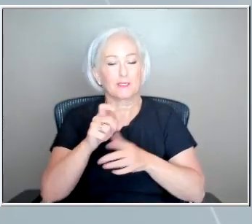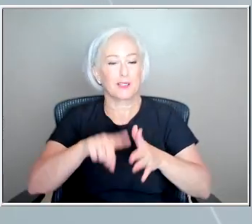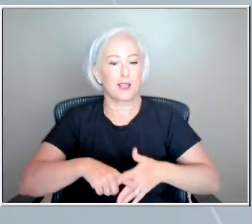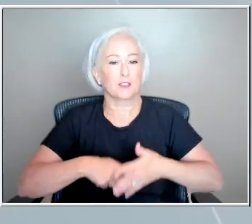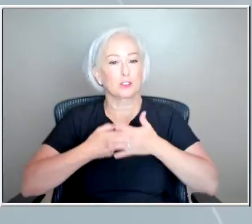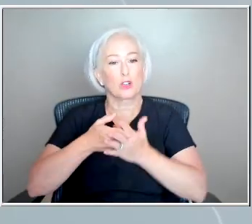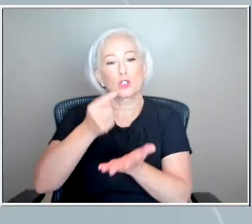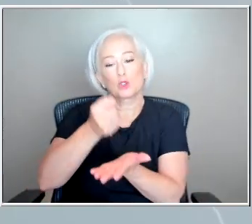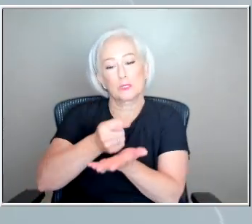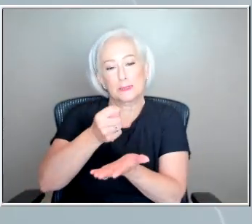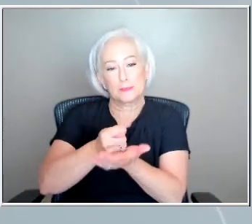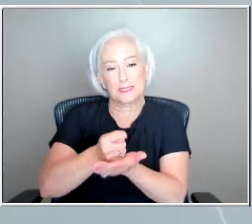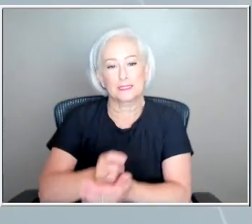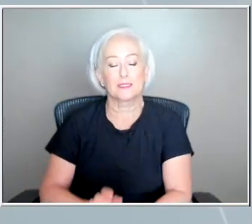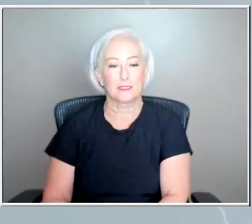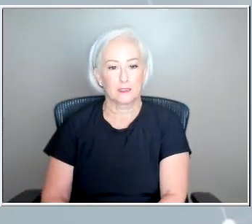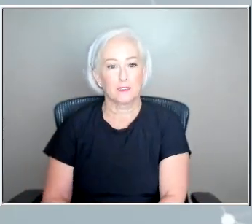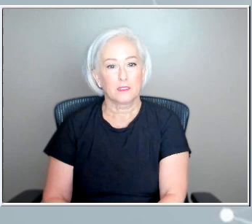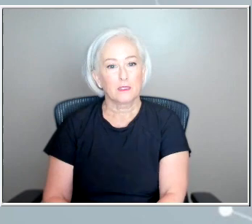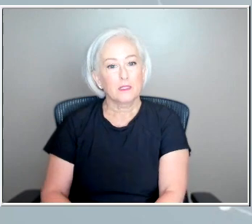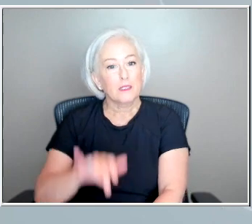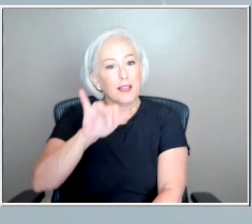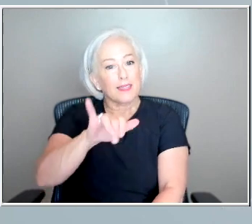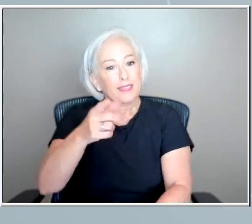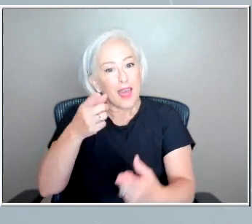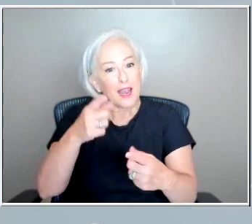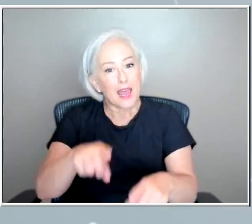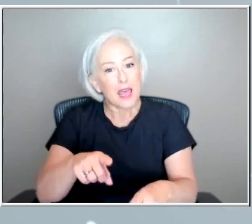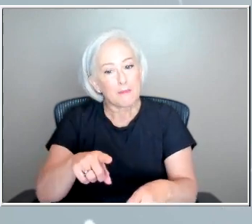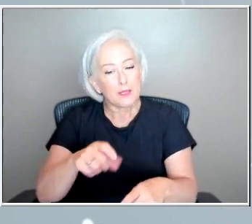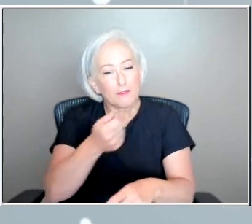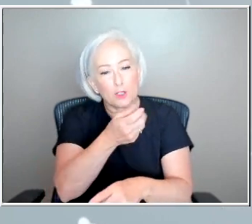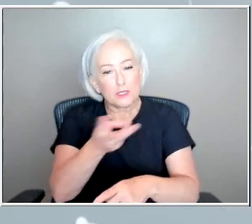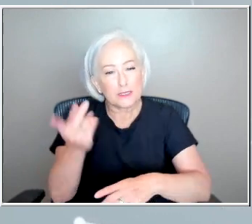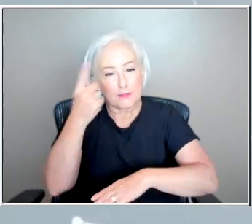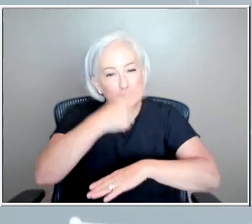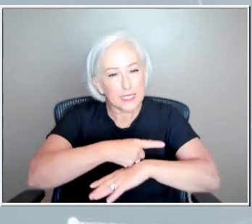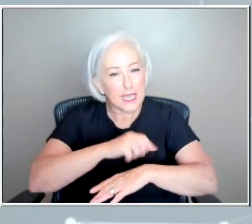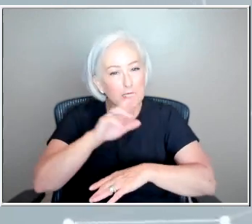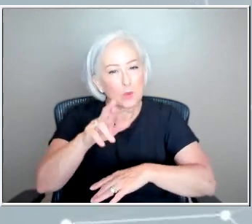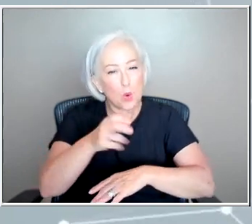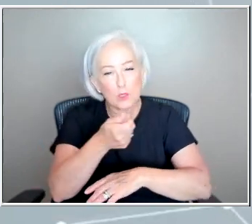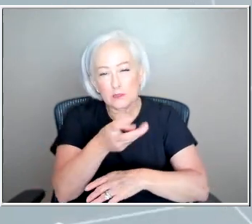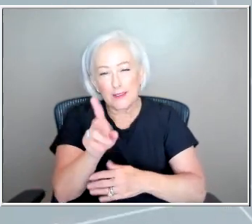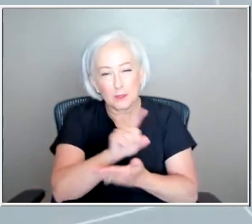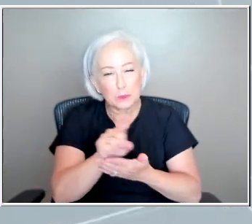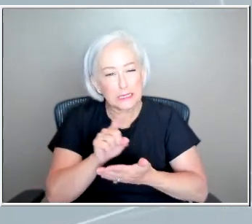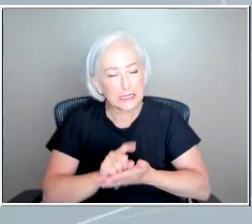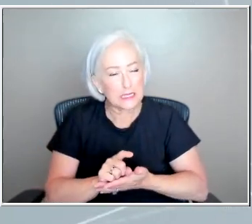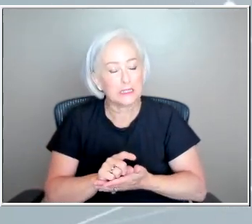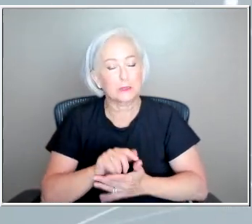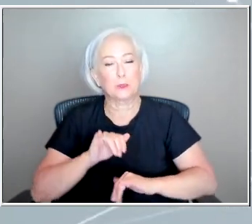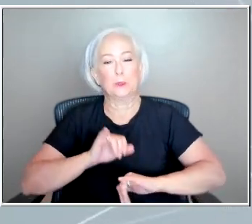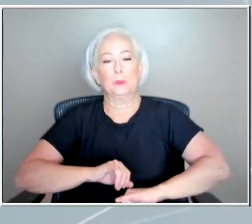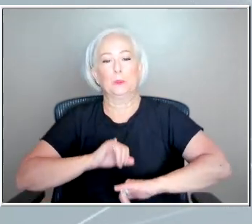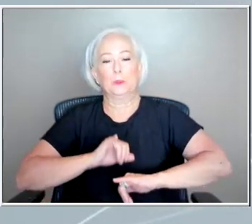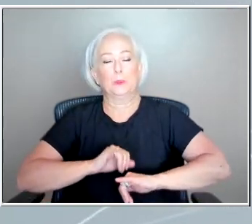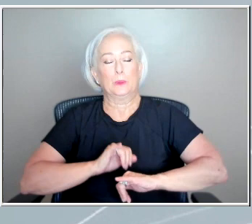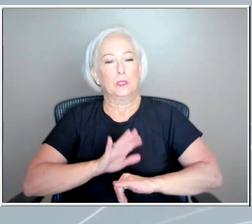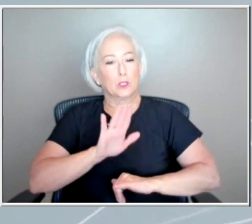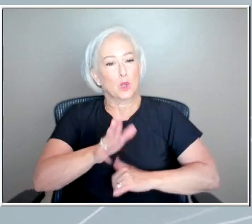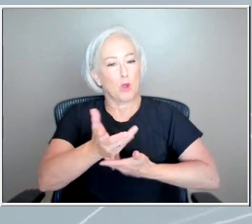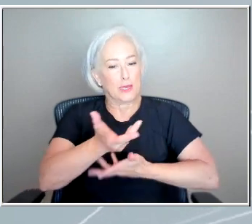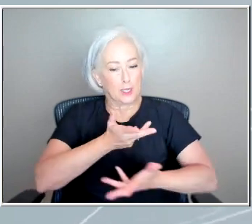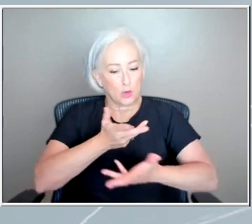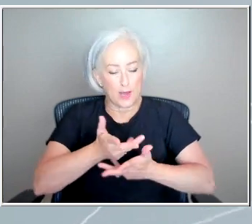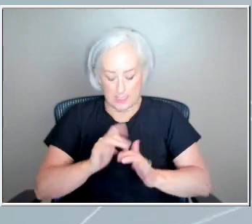these would last, you said, days and weeks, where she would be in the state that we're seeing right here. What would your interaction with her be? What would the care be like